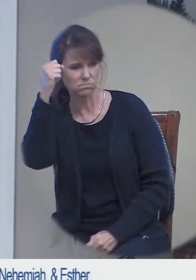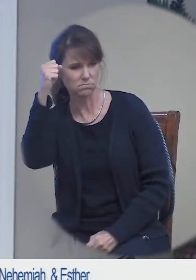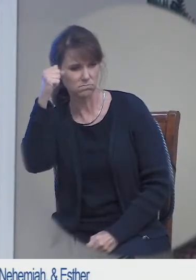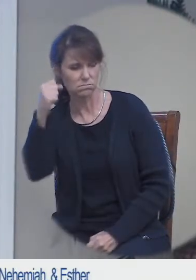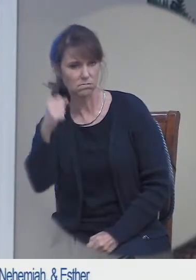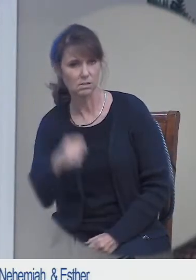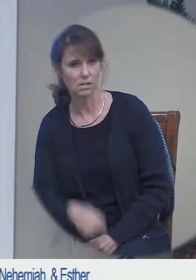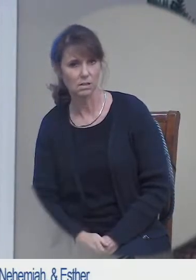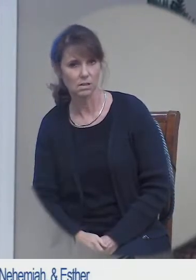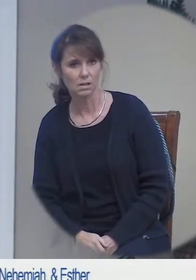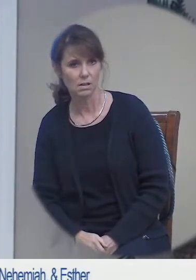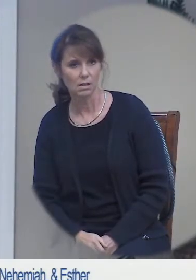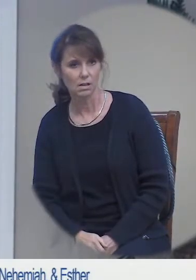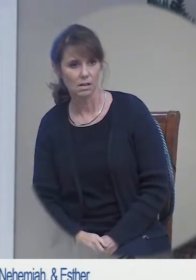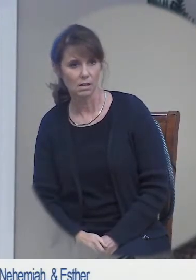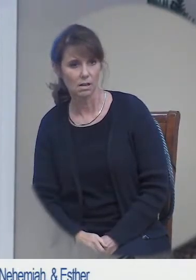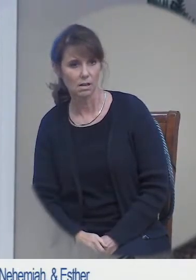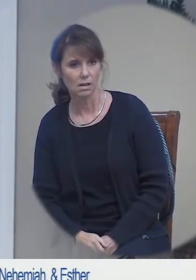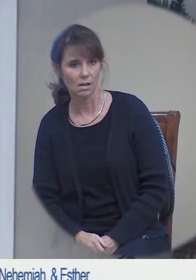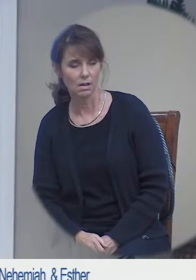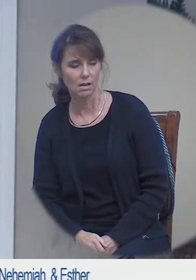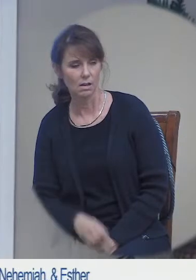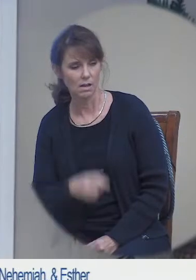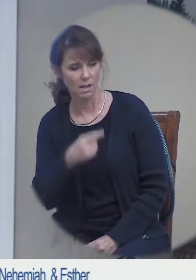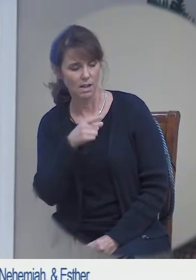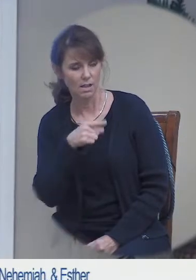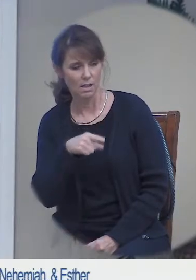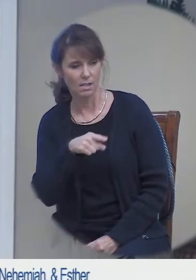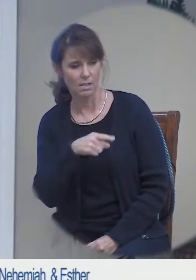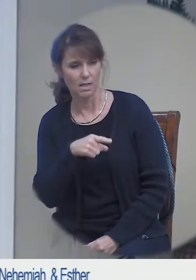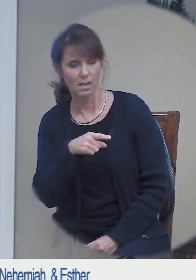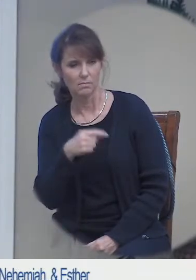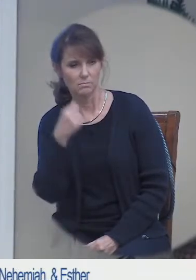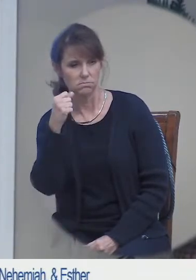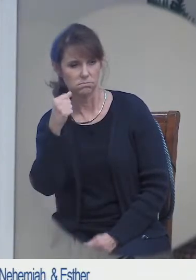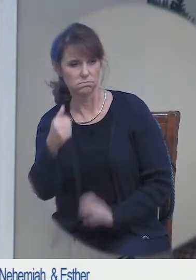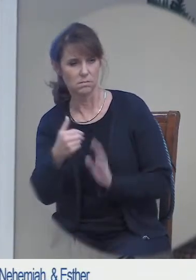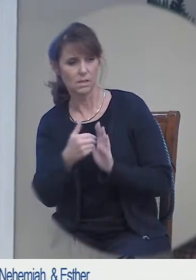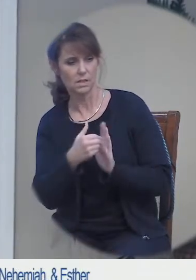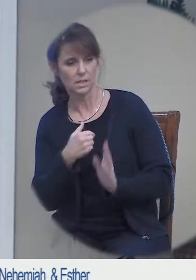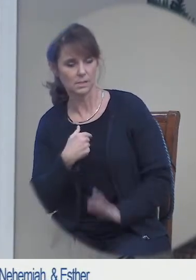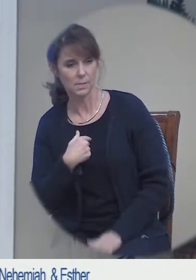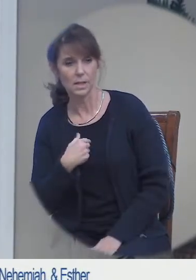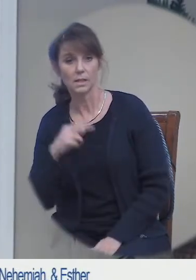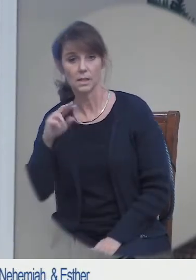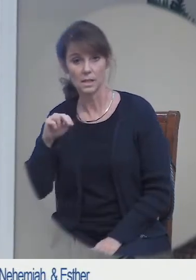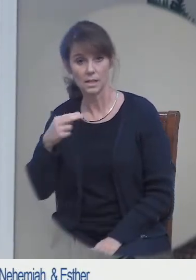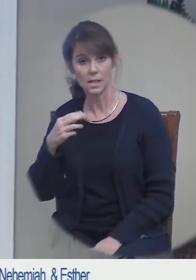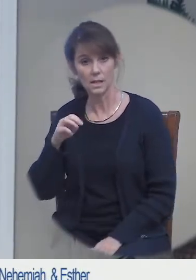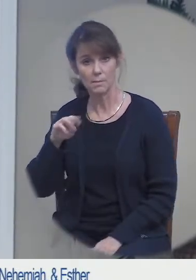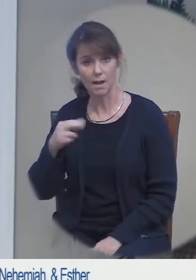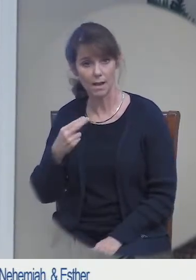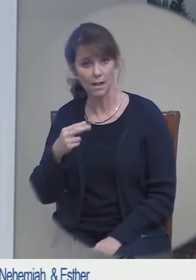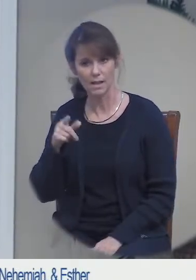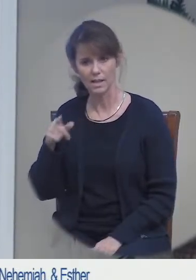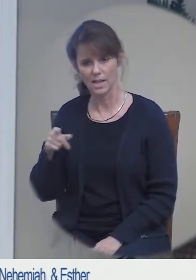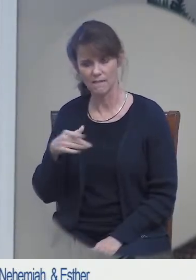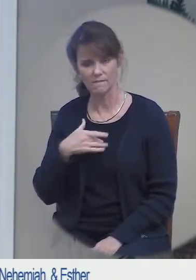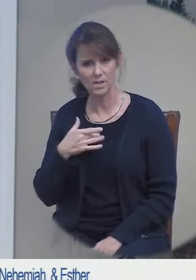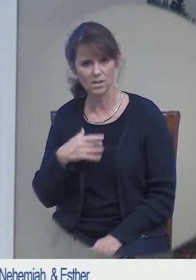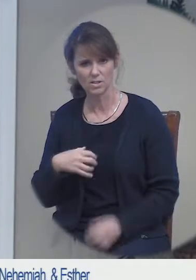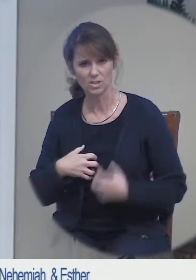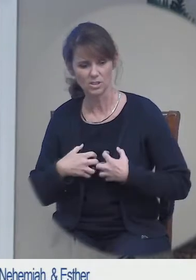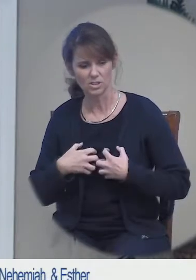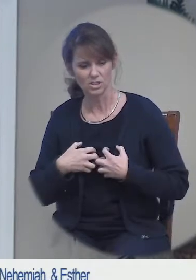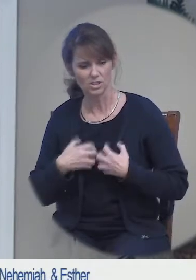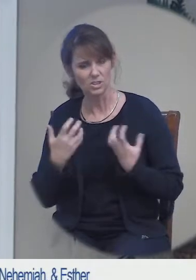I'm struck by Nehemiah. He has a sense of righteous indignation because the people of